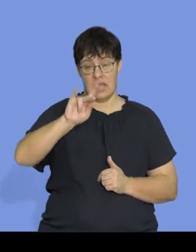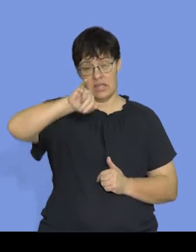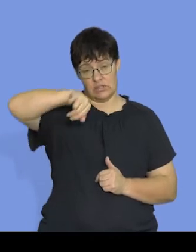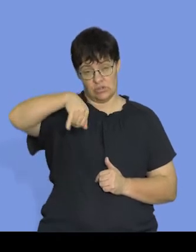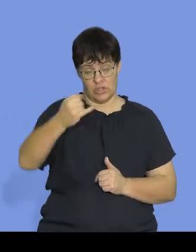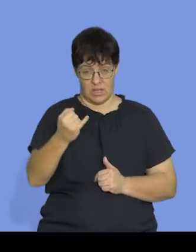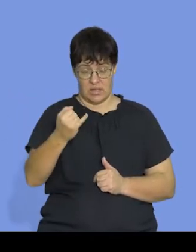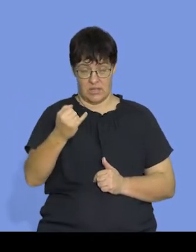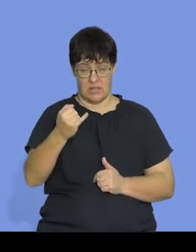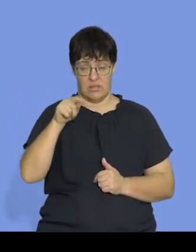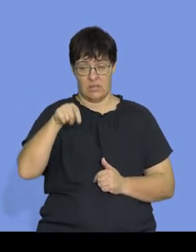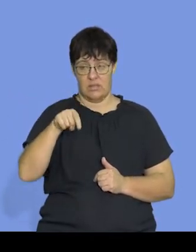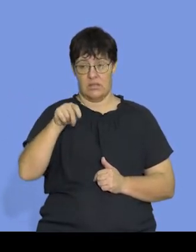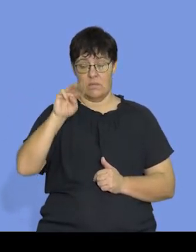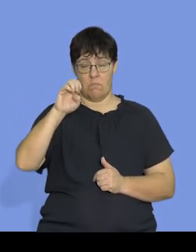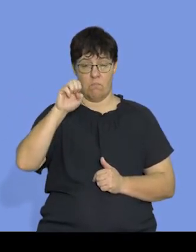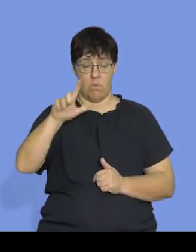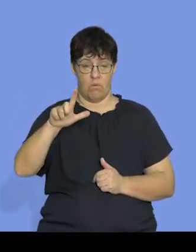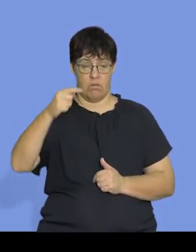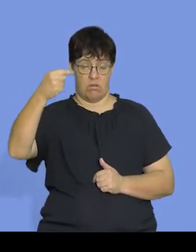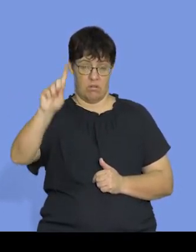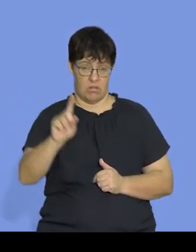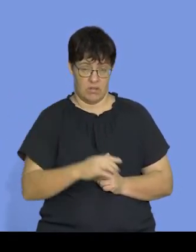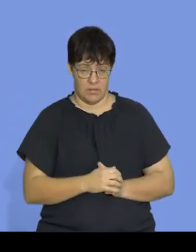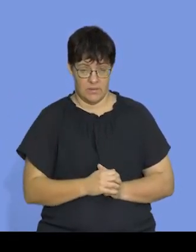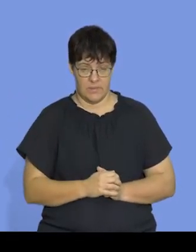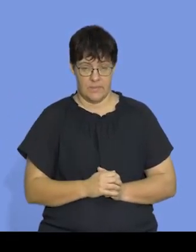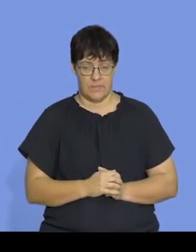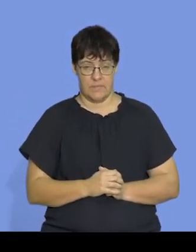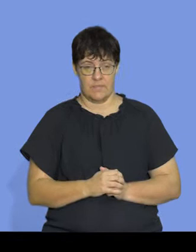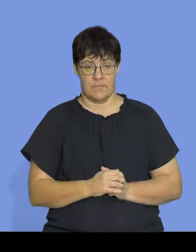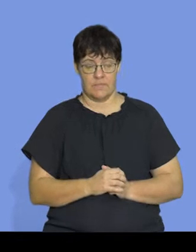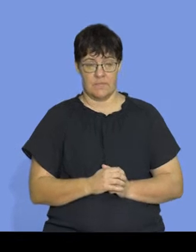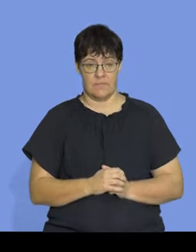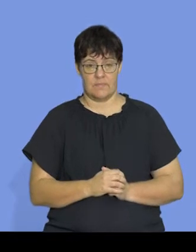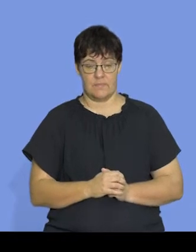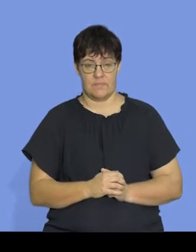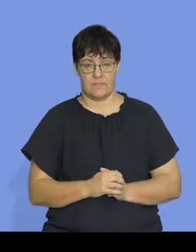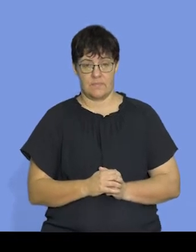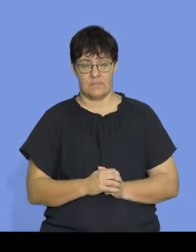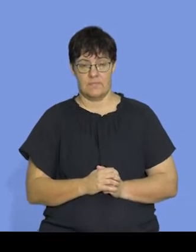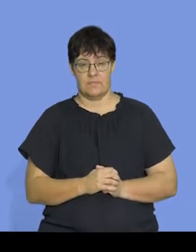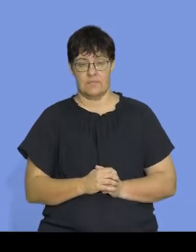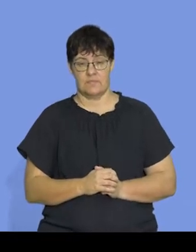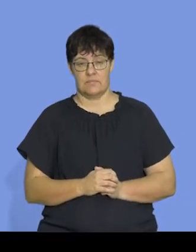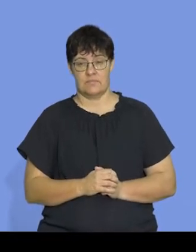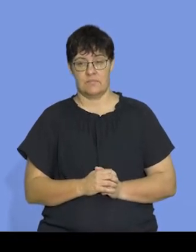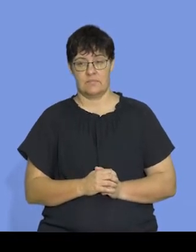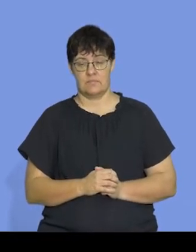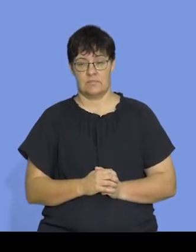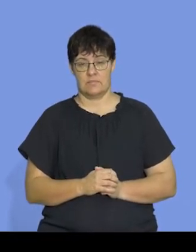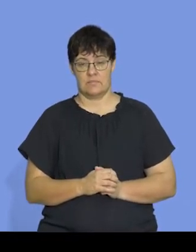okay, kilojoules per mole, okay? Right? And then the sum of